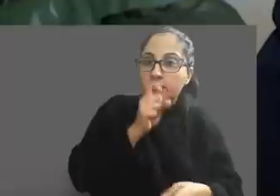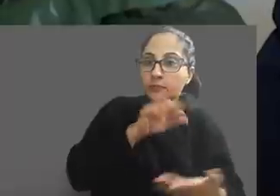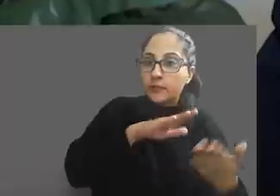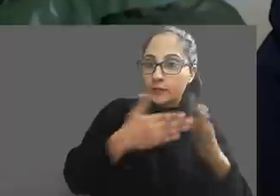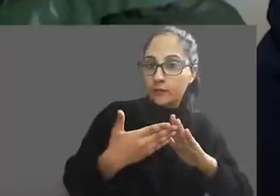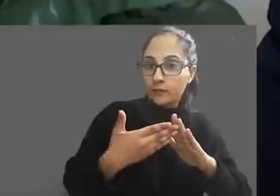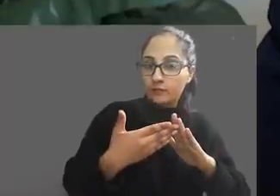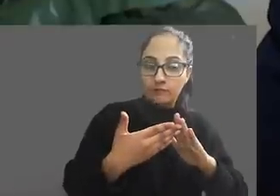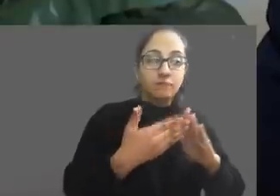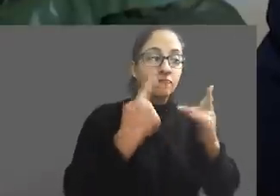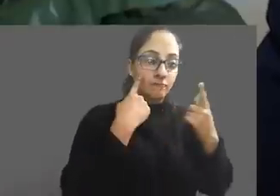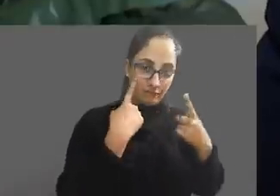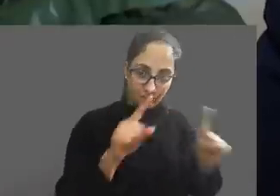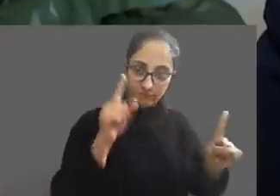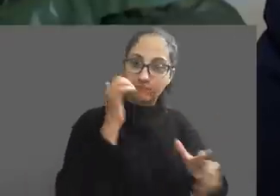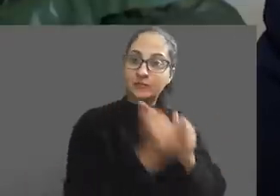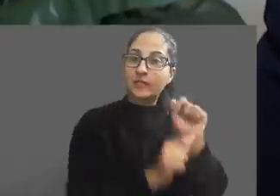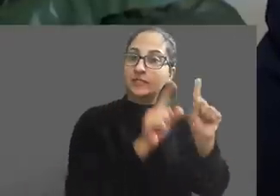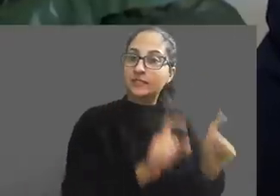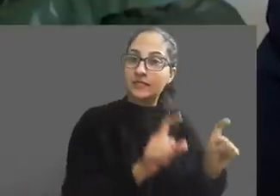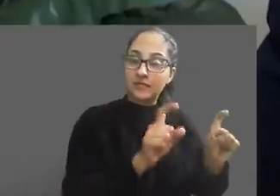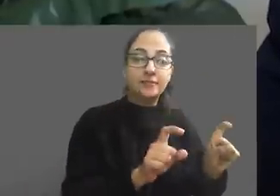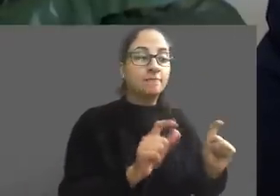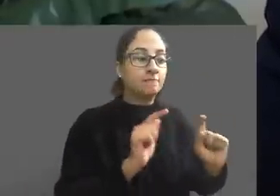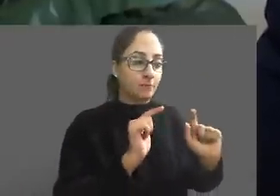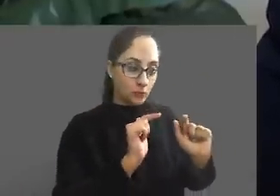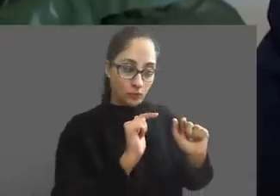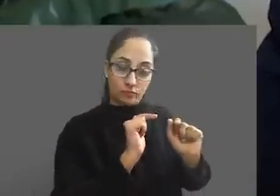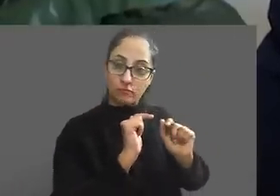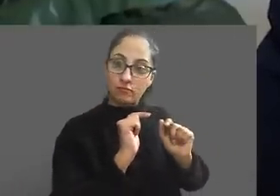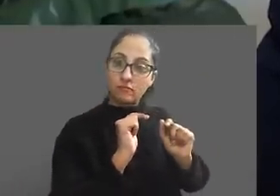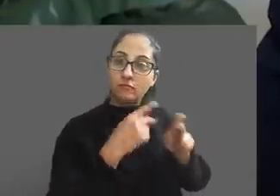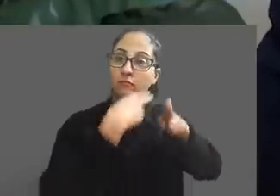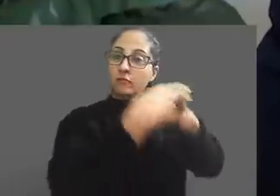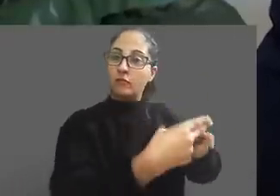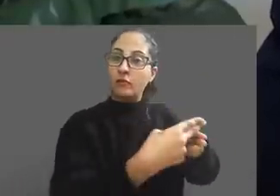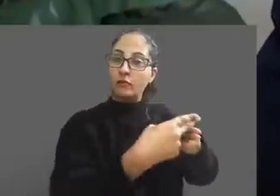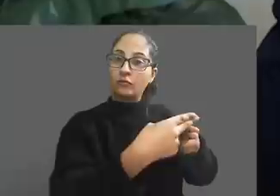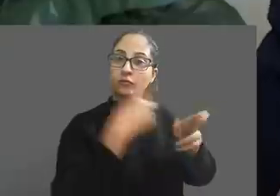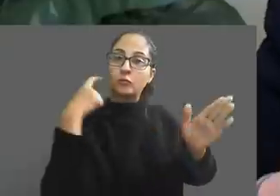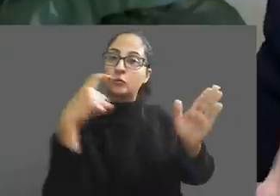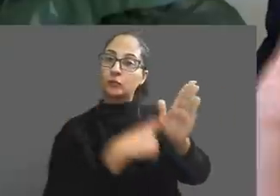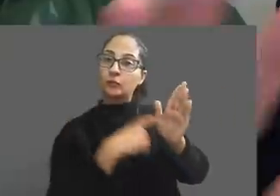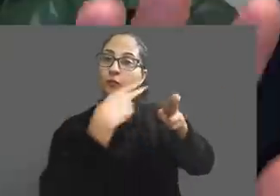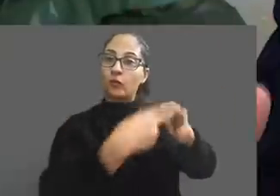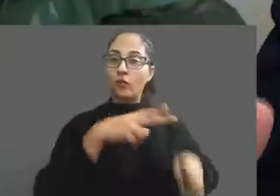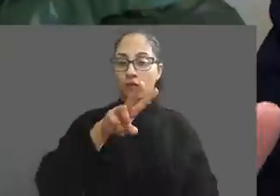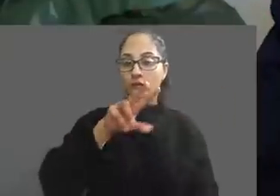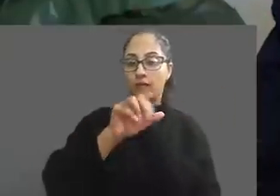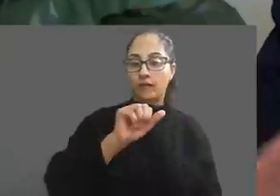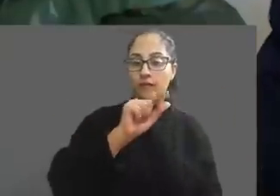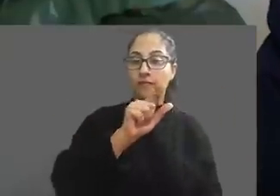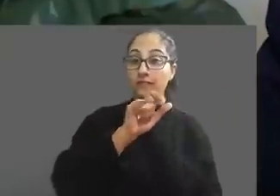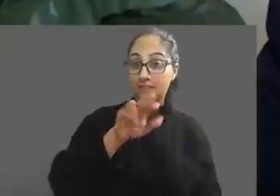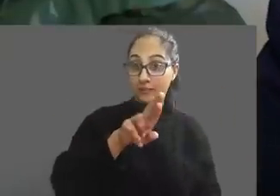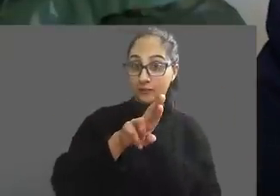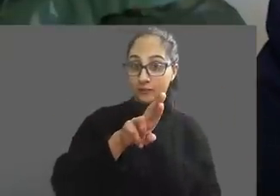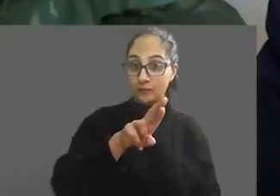right person to care for my spiritual children. I appoint you the vizier of all of Kathiawar."